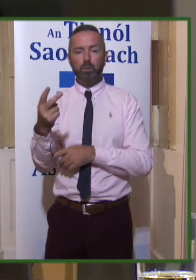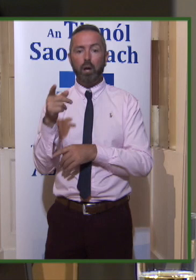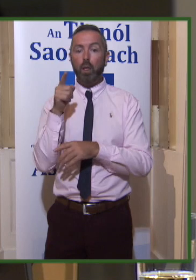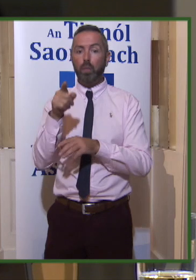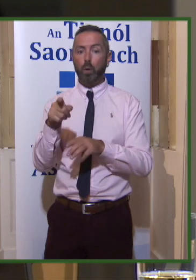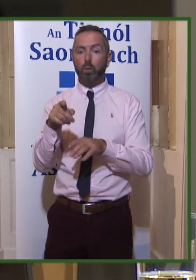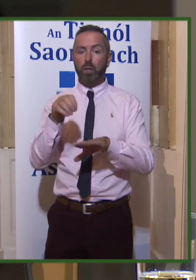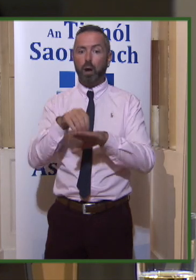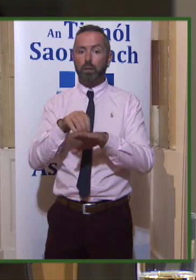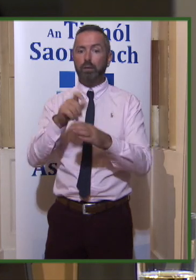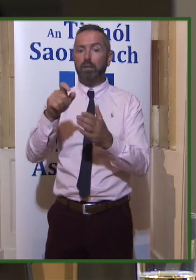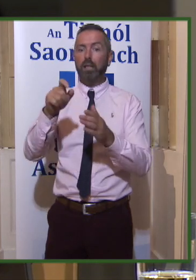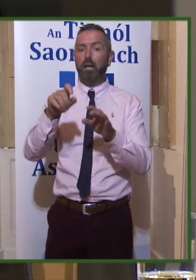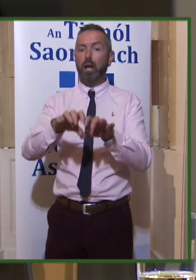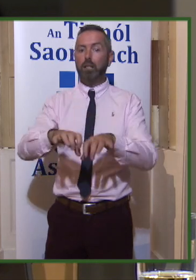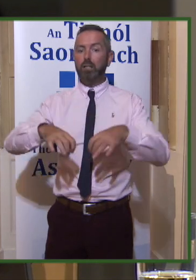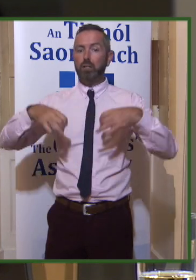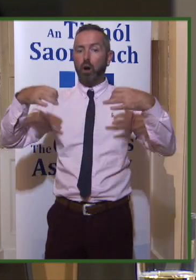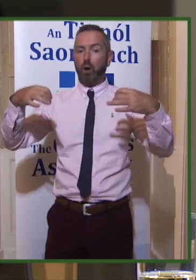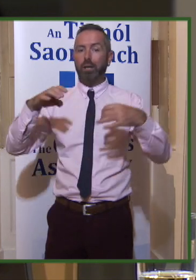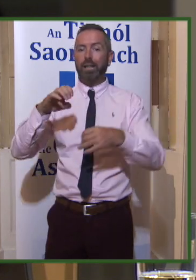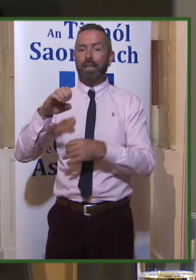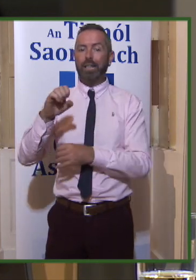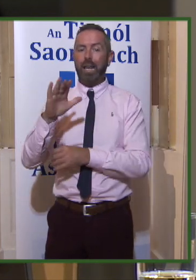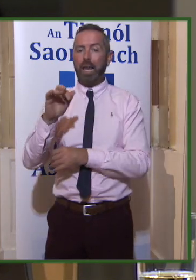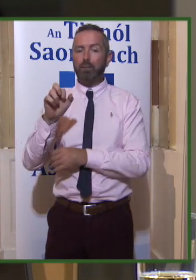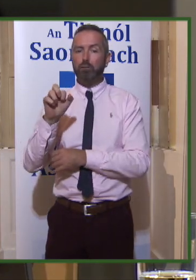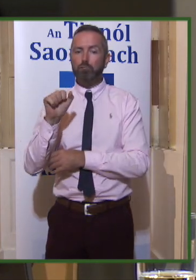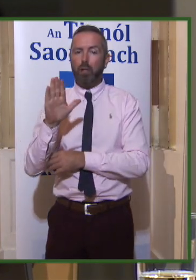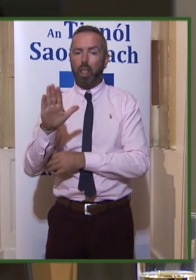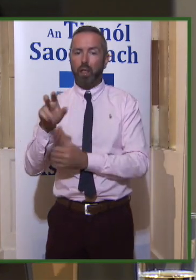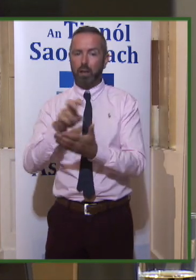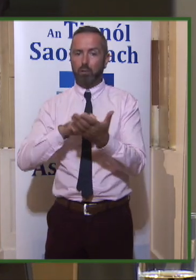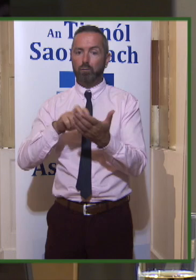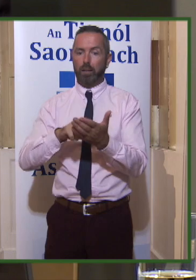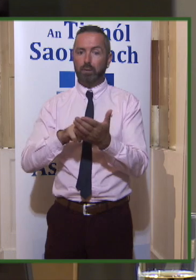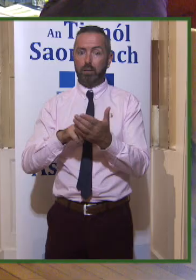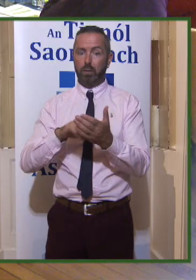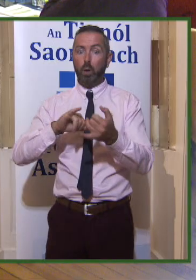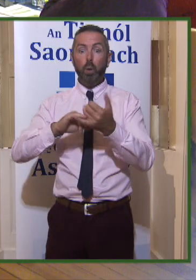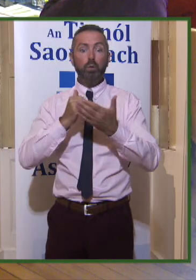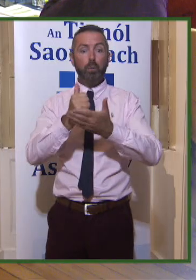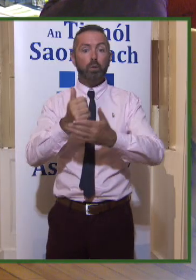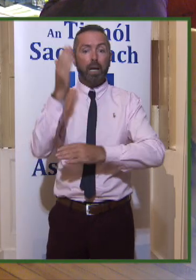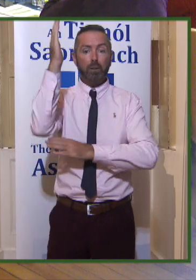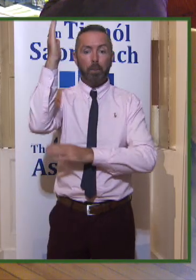Dáil elected register. Electoral register. Is that correct? So could I show hands who support?